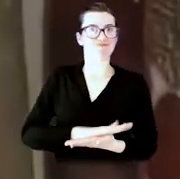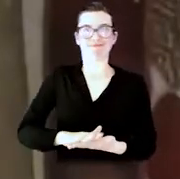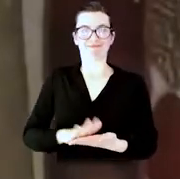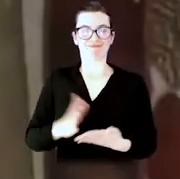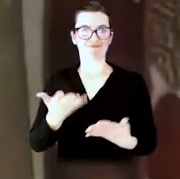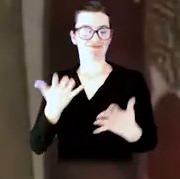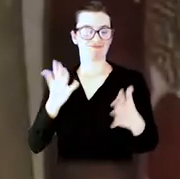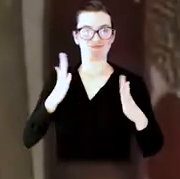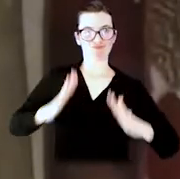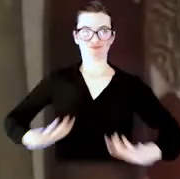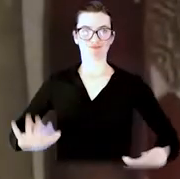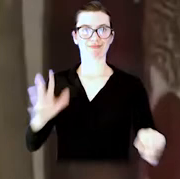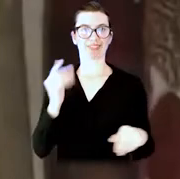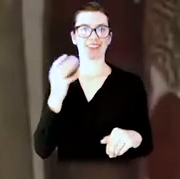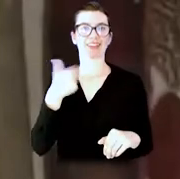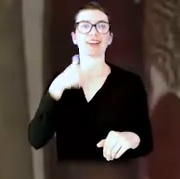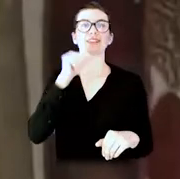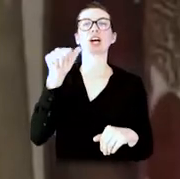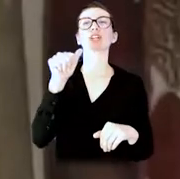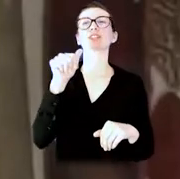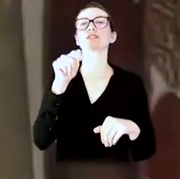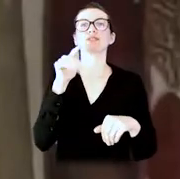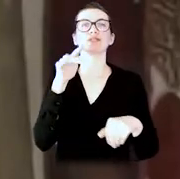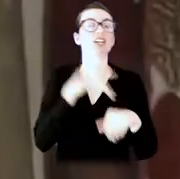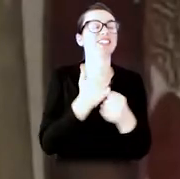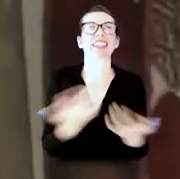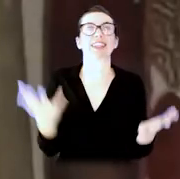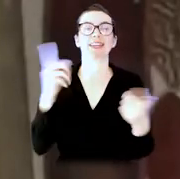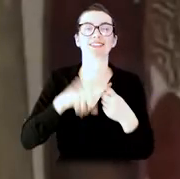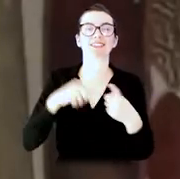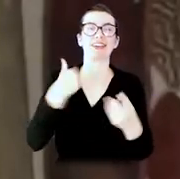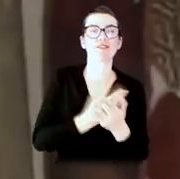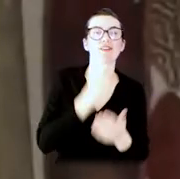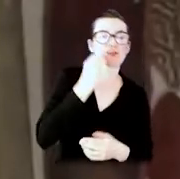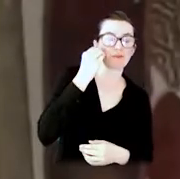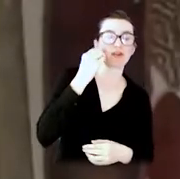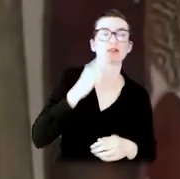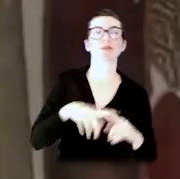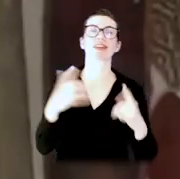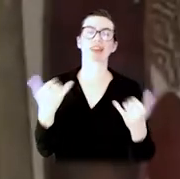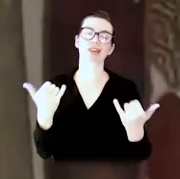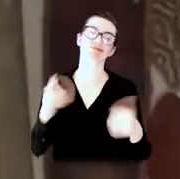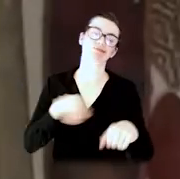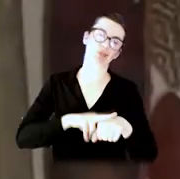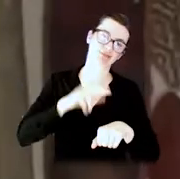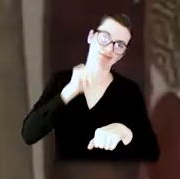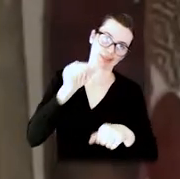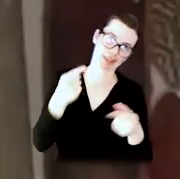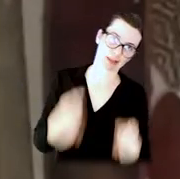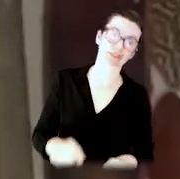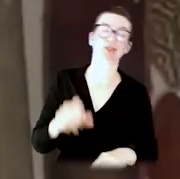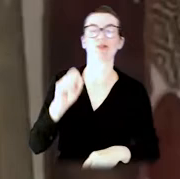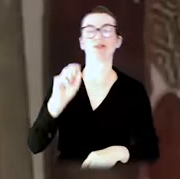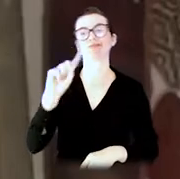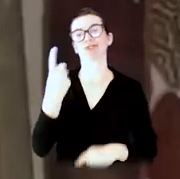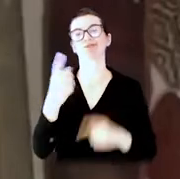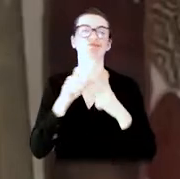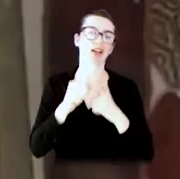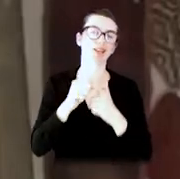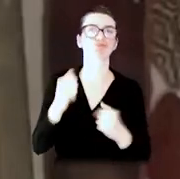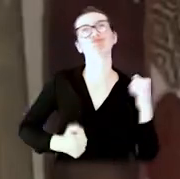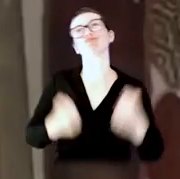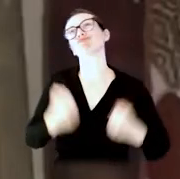and then I wouldn't touch anything until I like got home. But now, of course, that's not happening. So it's just running. I go running every